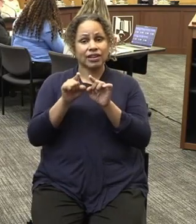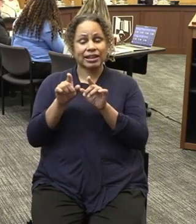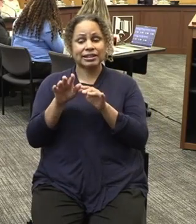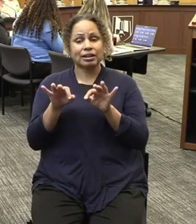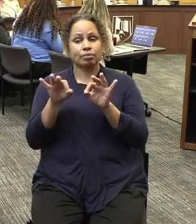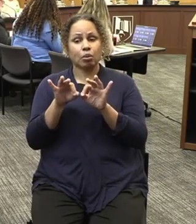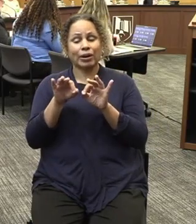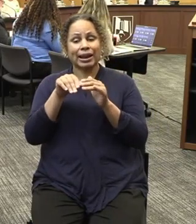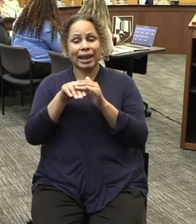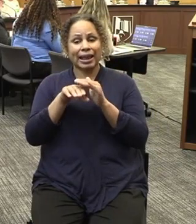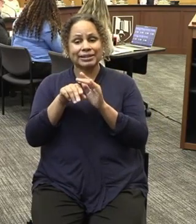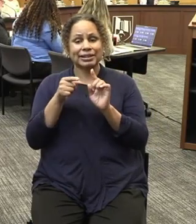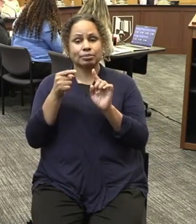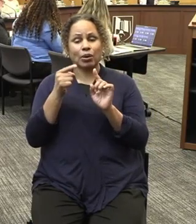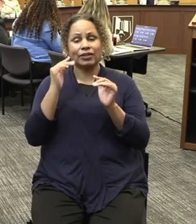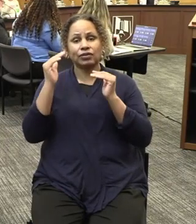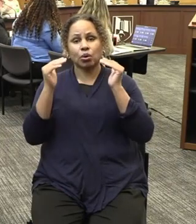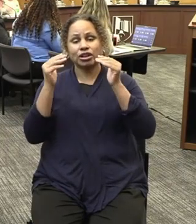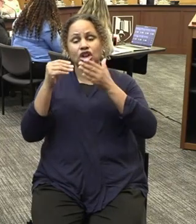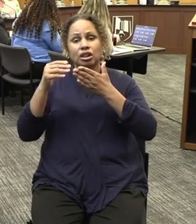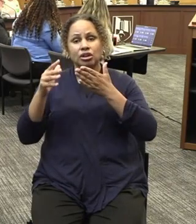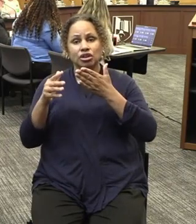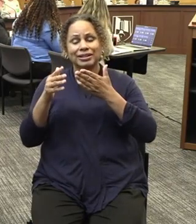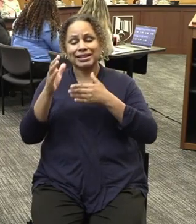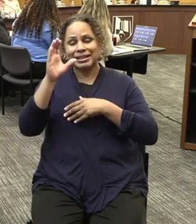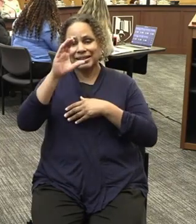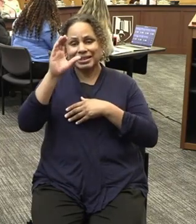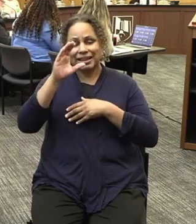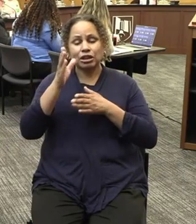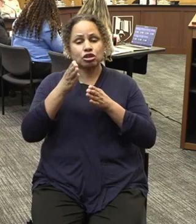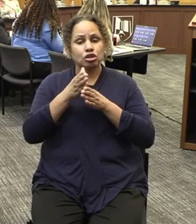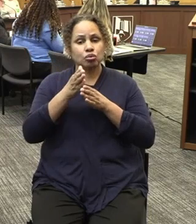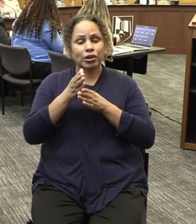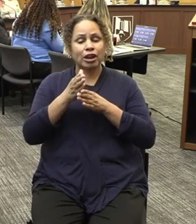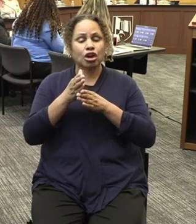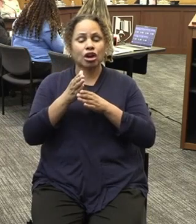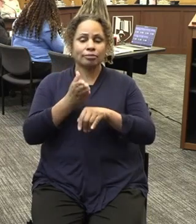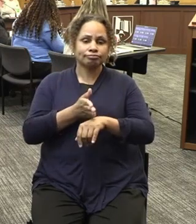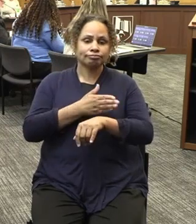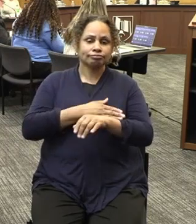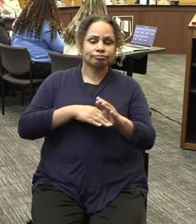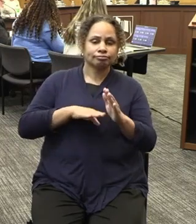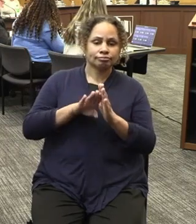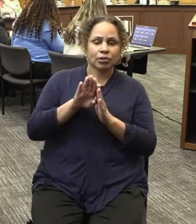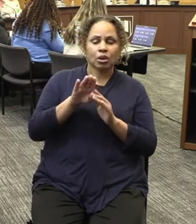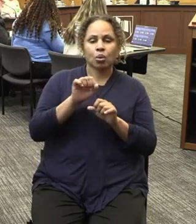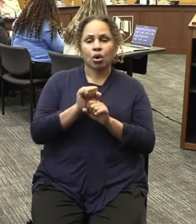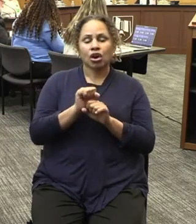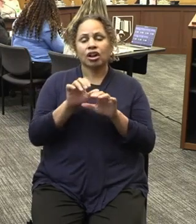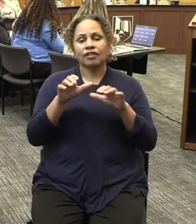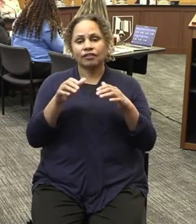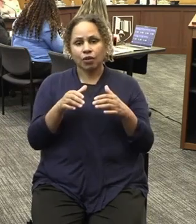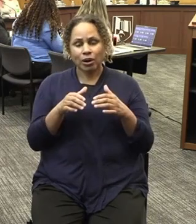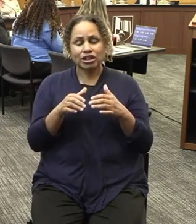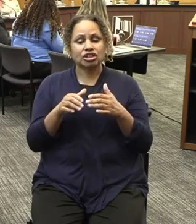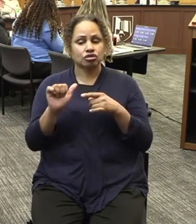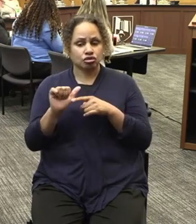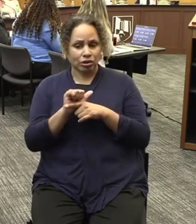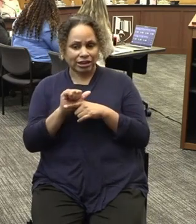for adult learners seeking career advancement, workforce retraining, and new